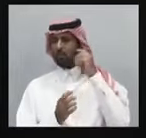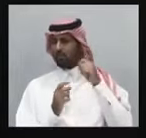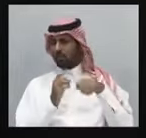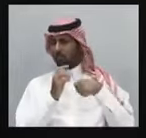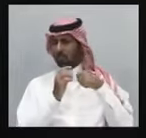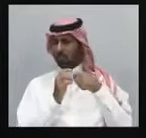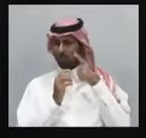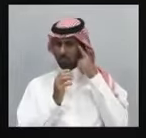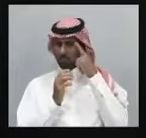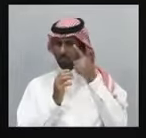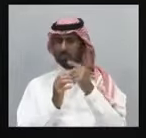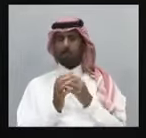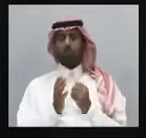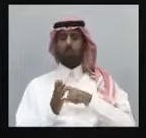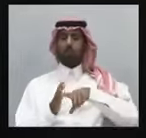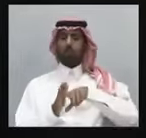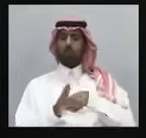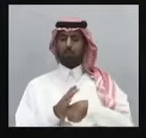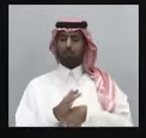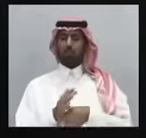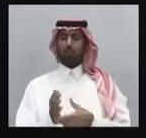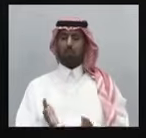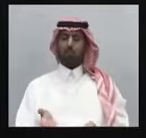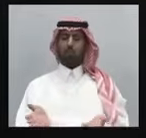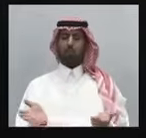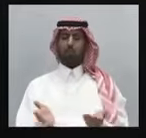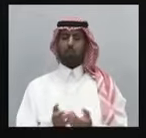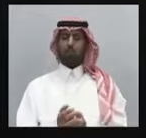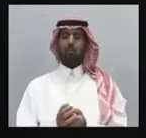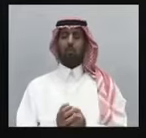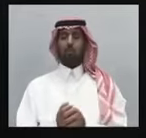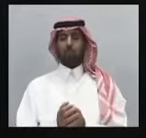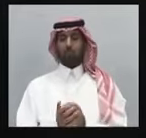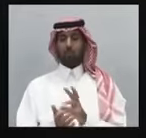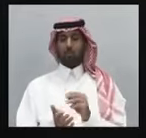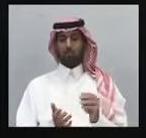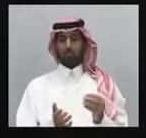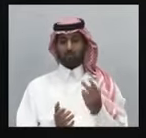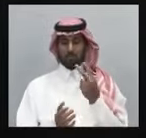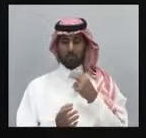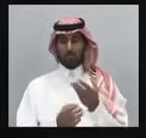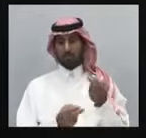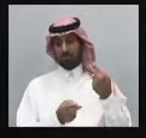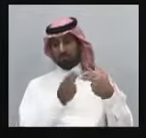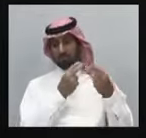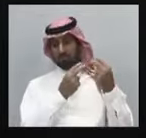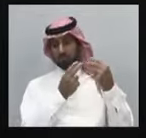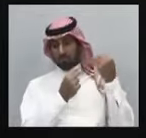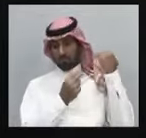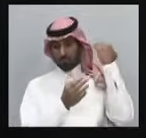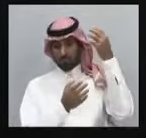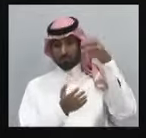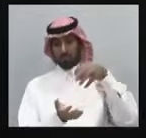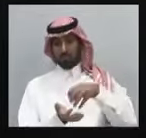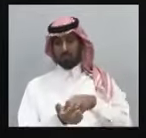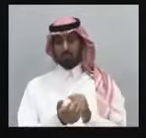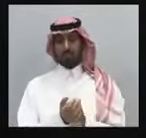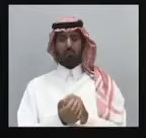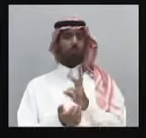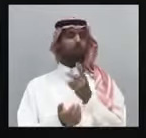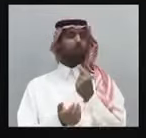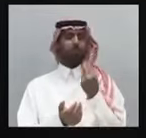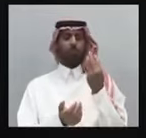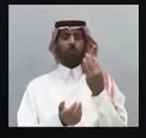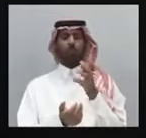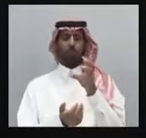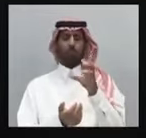intern, archaeological intern, and we have the engineering intern. For about each one of these, you